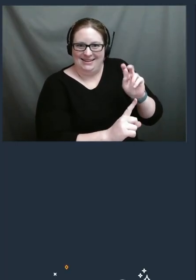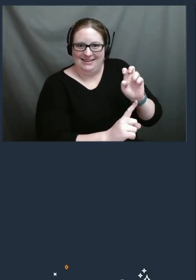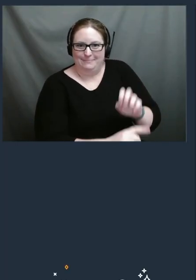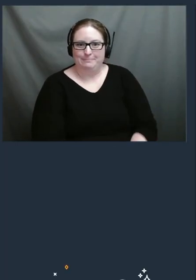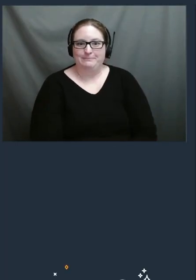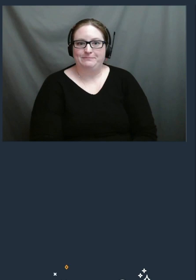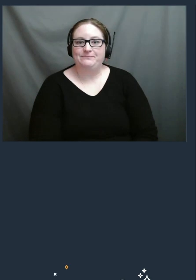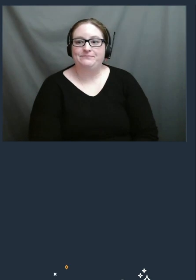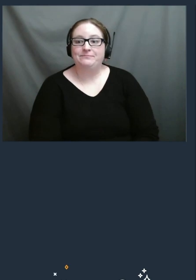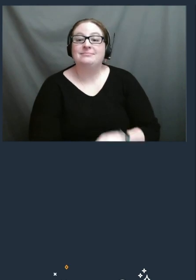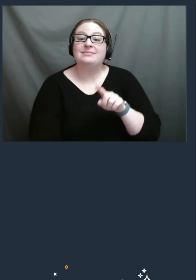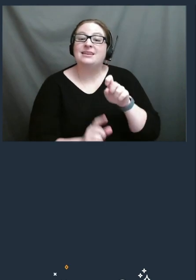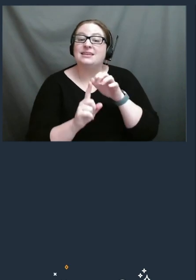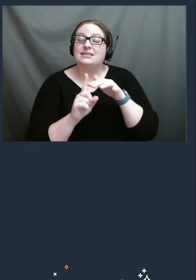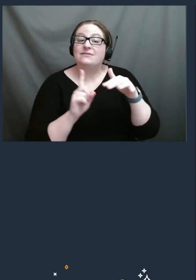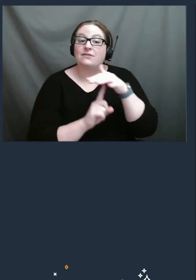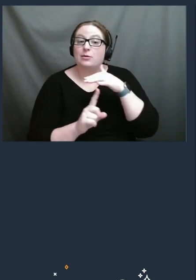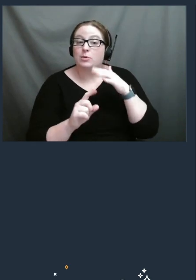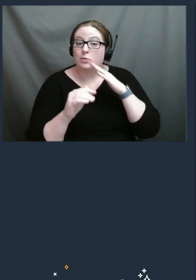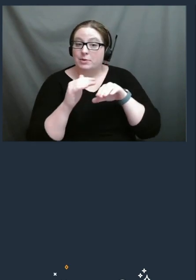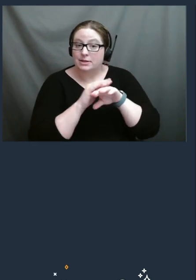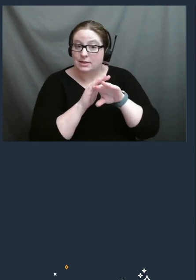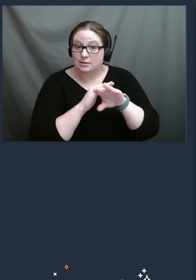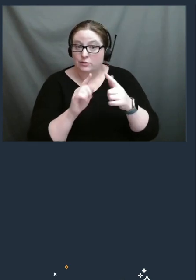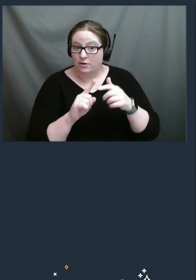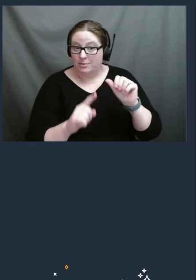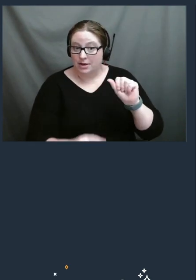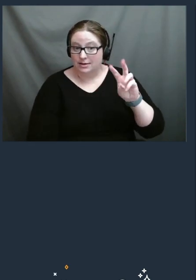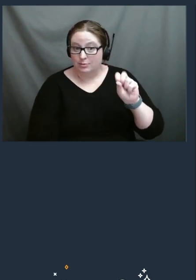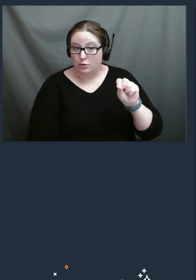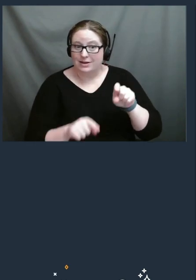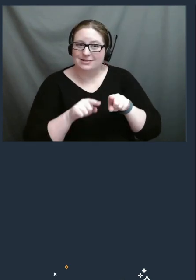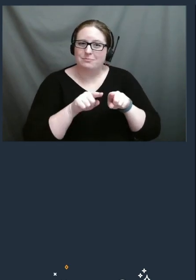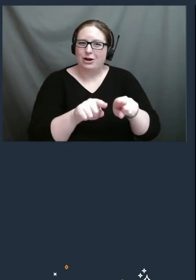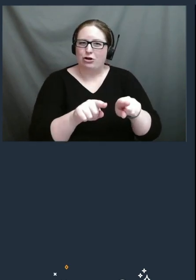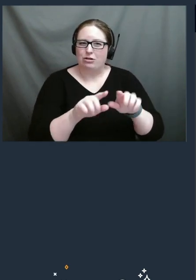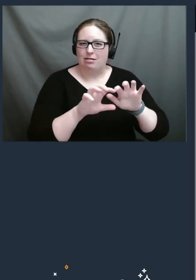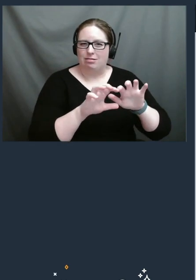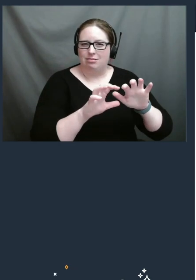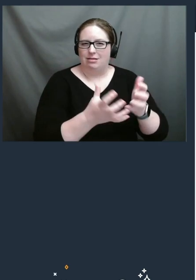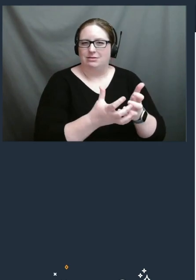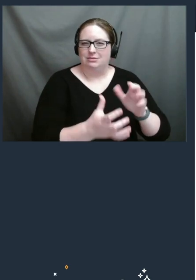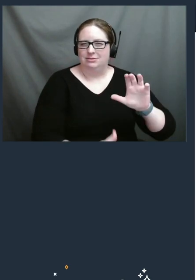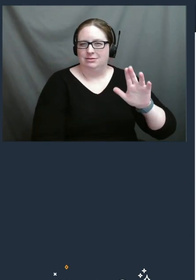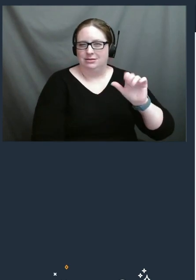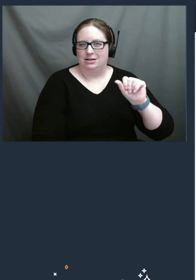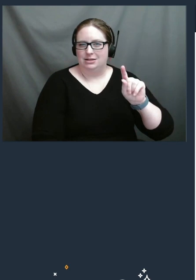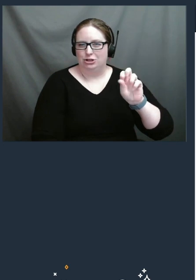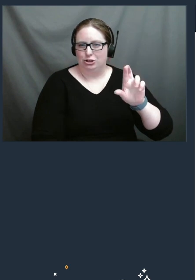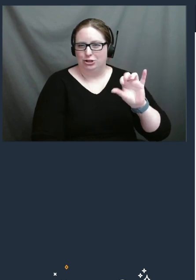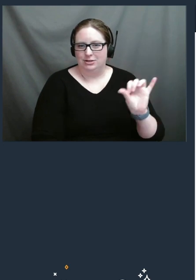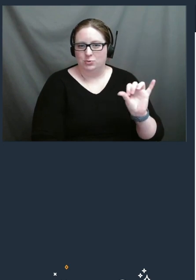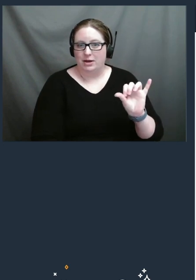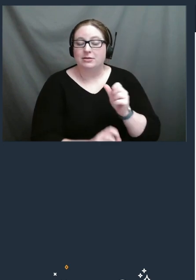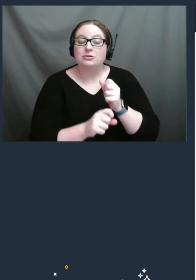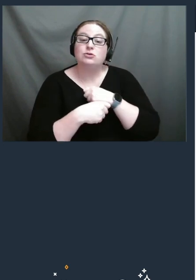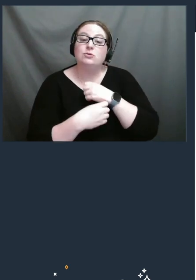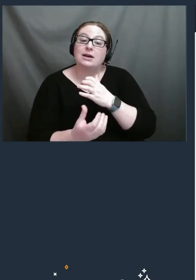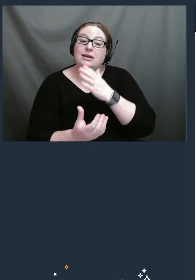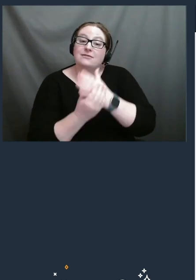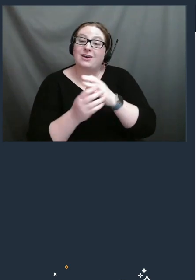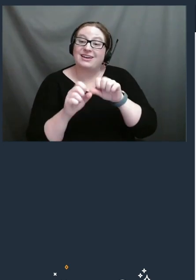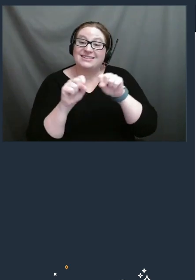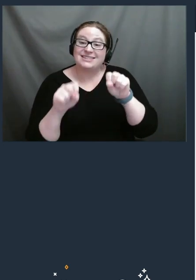This environment will be accessible from an AWS parallel cluster as well. So to create the file system from the FSx console,